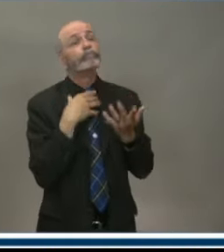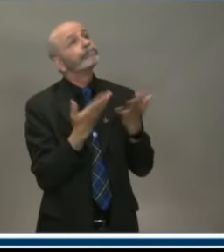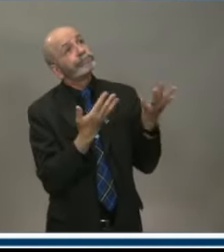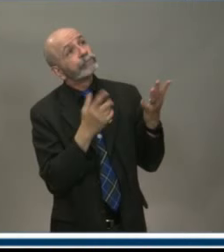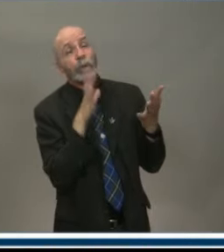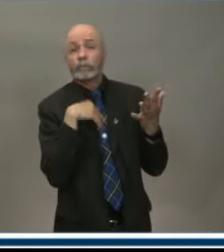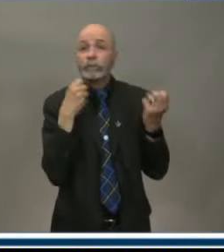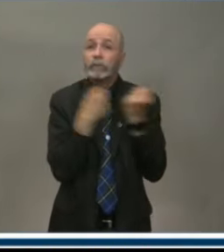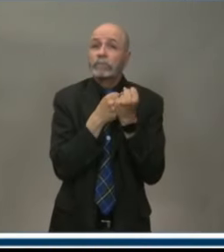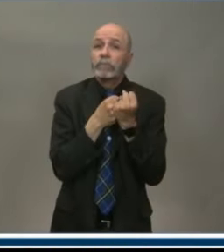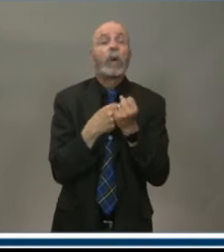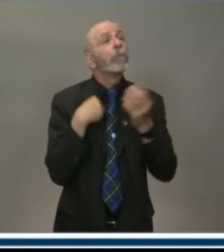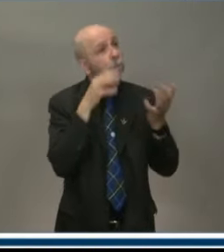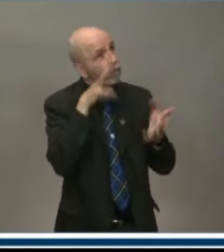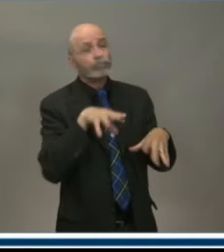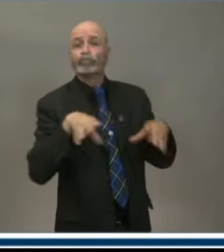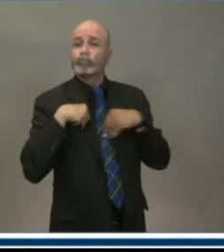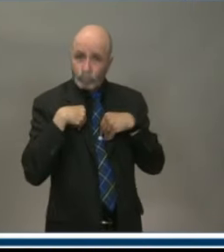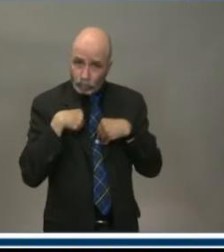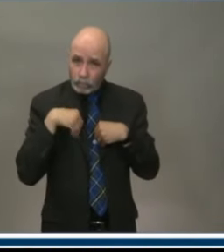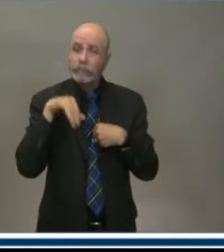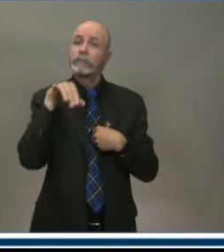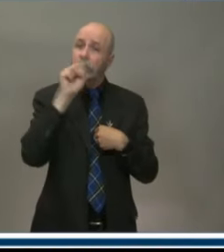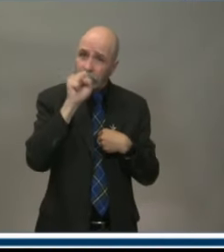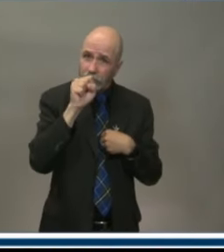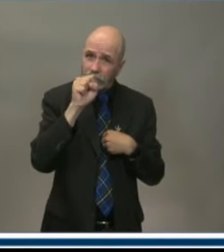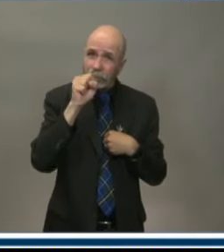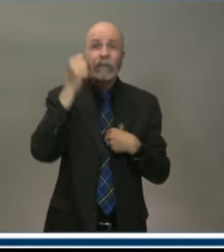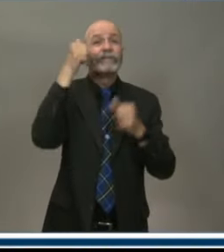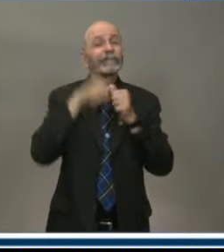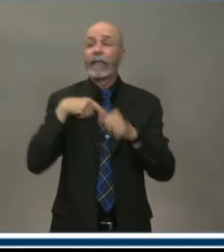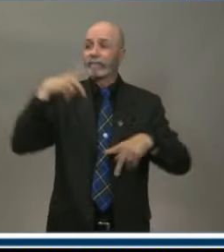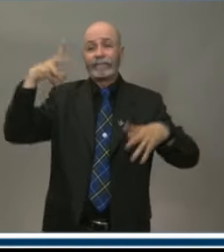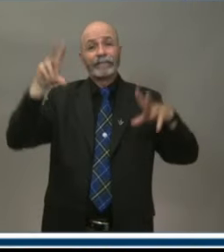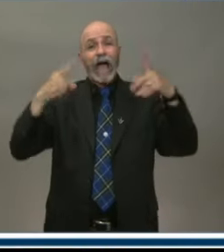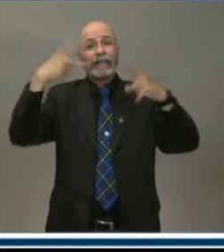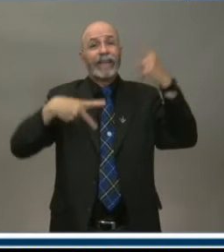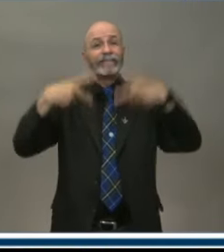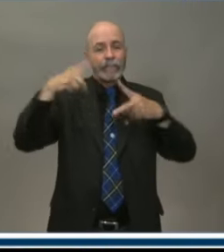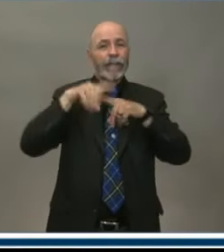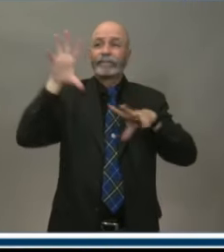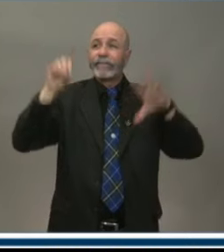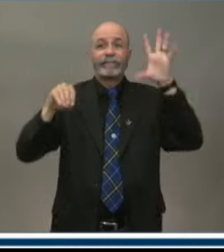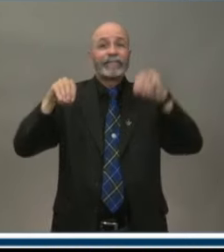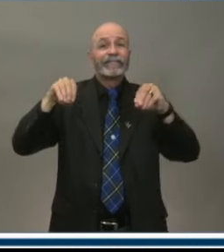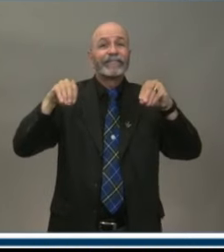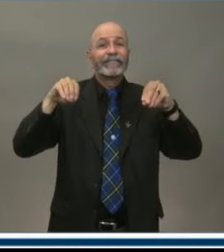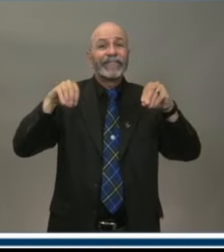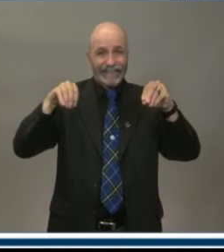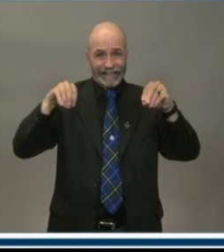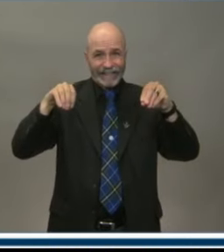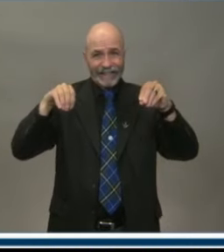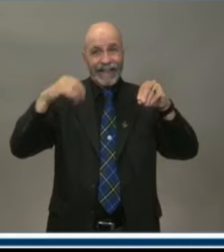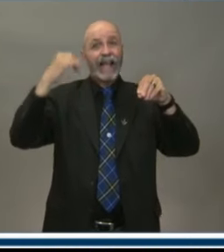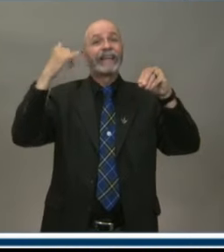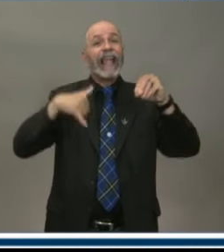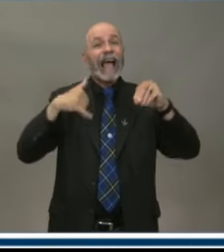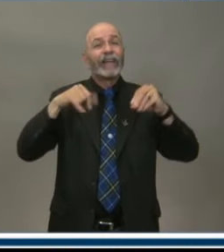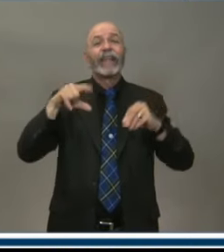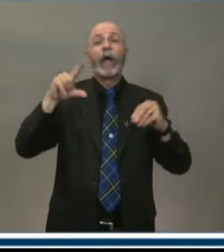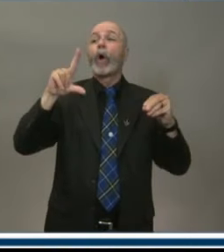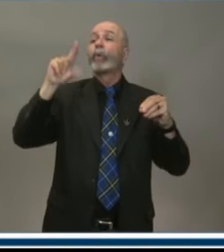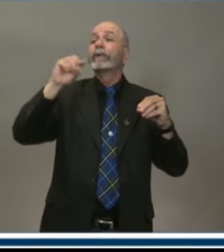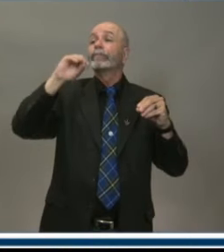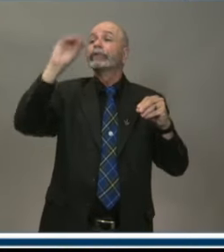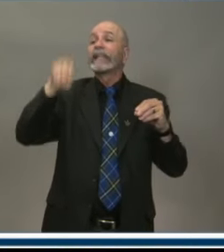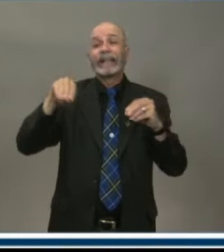Health Program began, it was a 50-50 cost share. Right now, less than 20% of it is covered by the federal government. So we